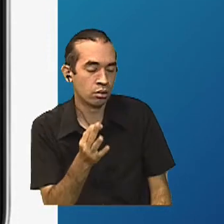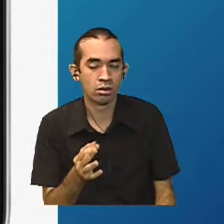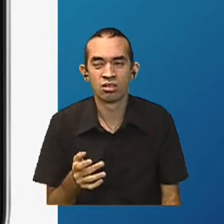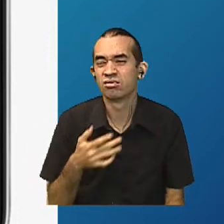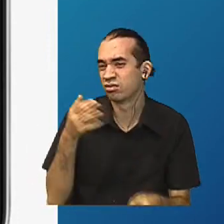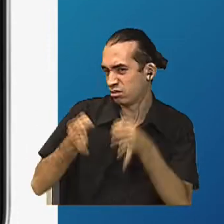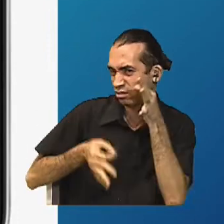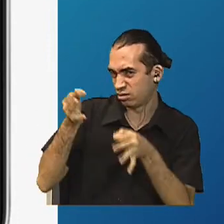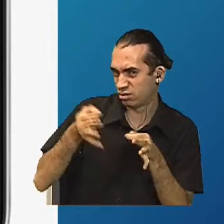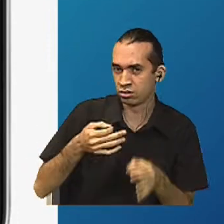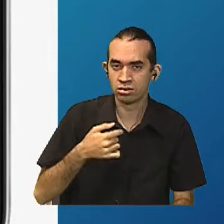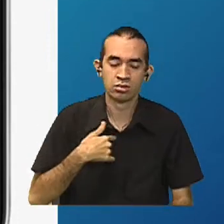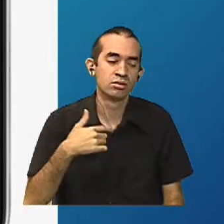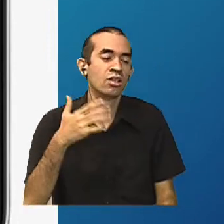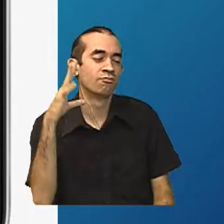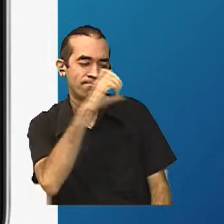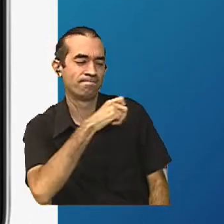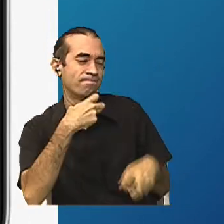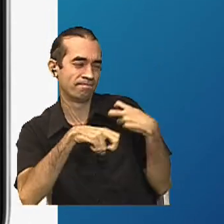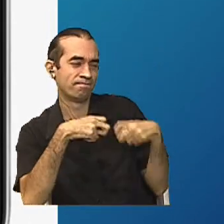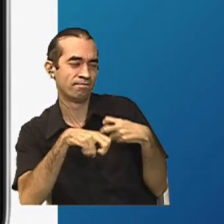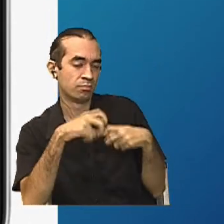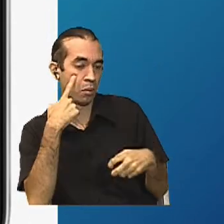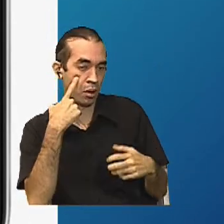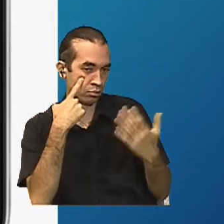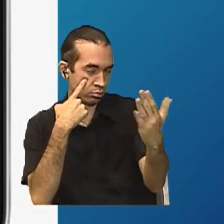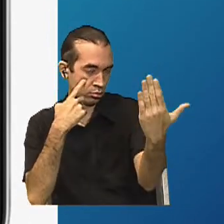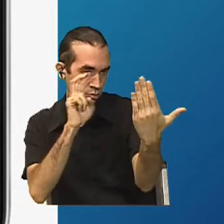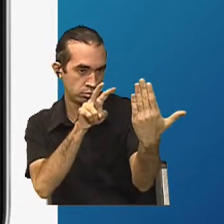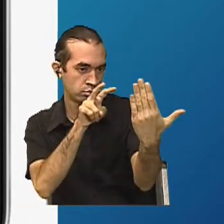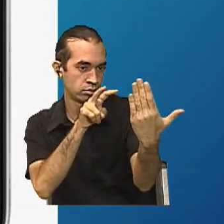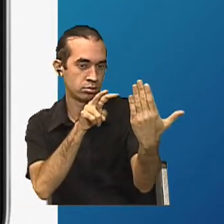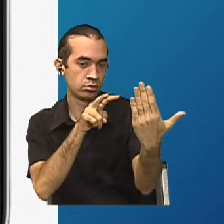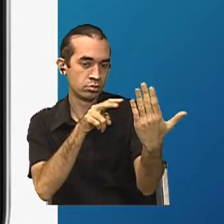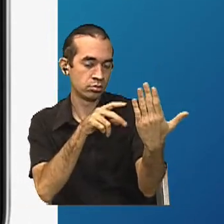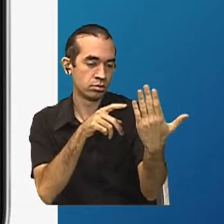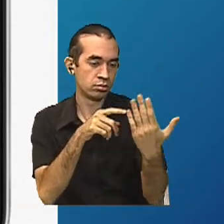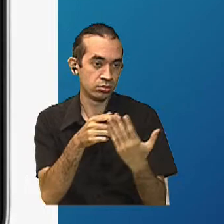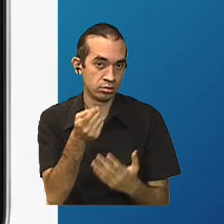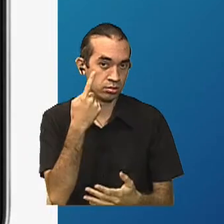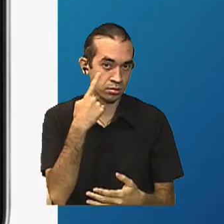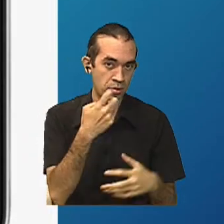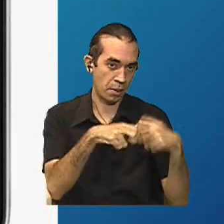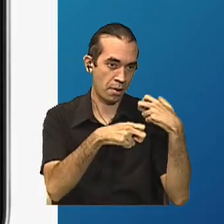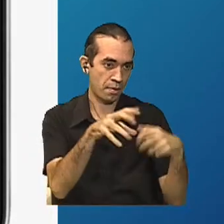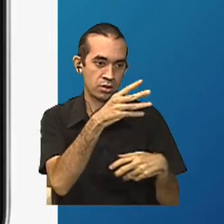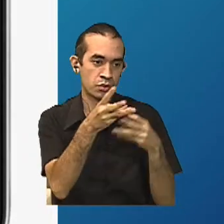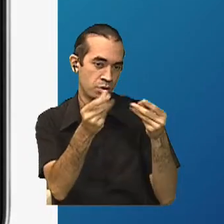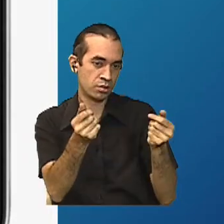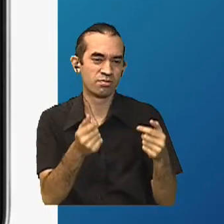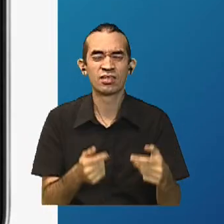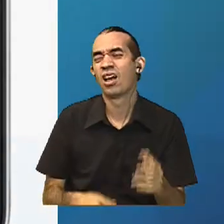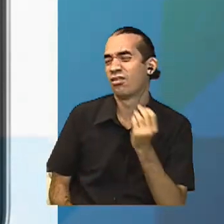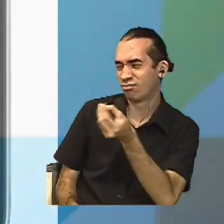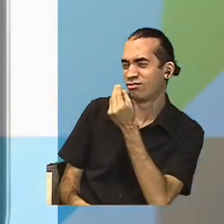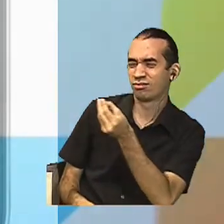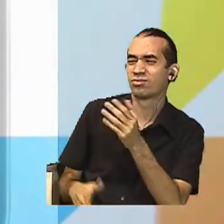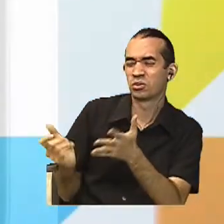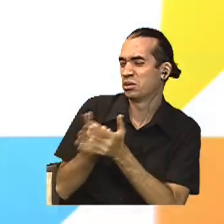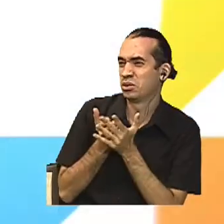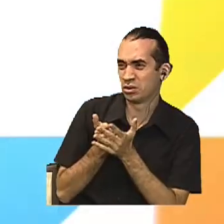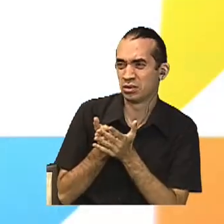Hey, I think I know the problem. Take a look in the mirror. You'll see both the problem and the solution. You're no help.